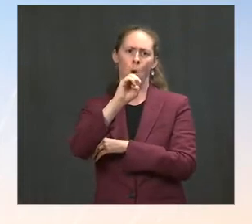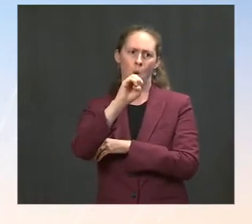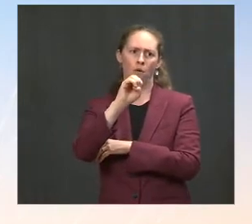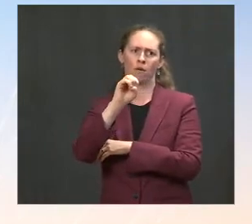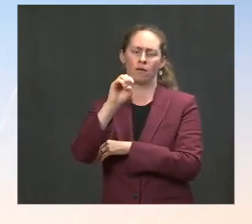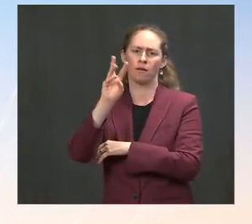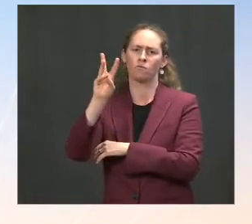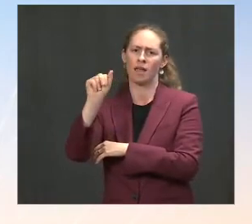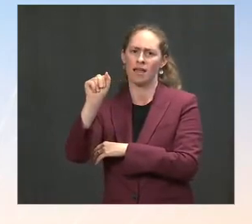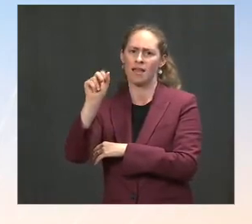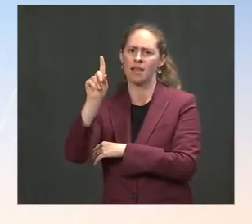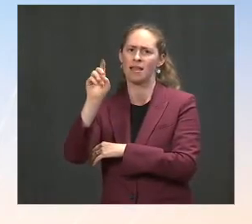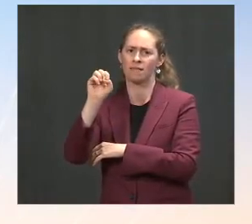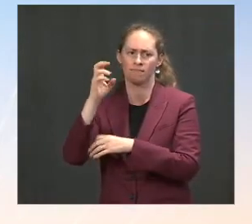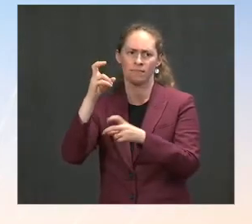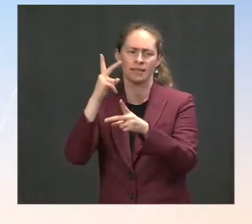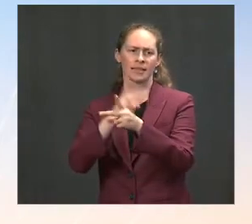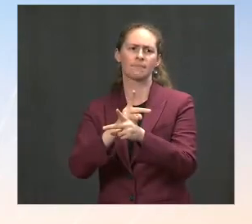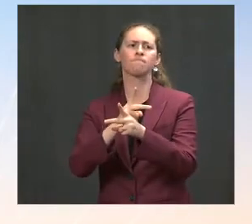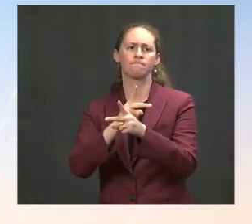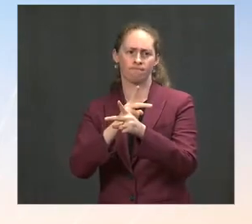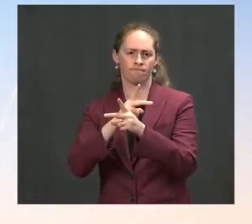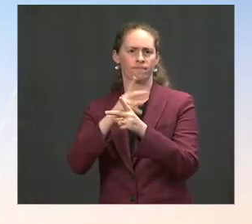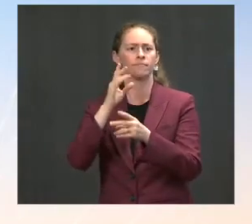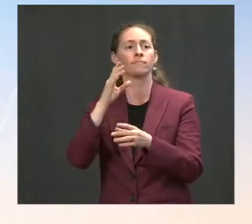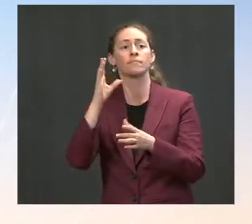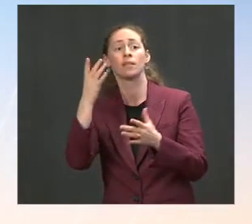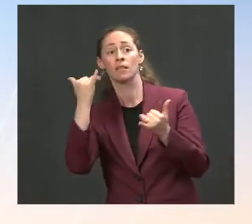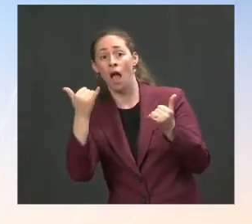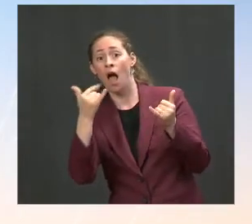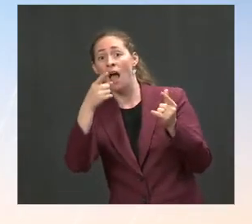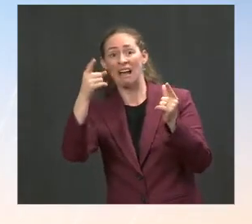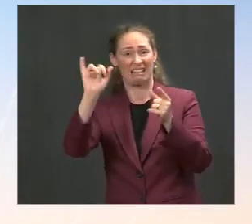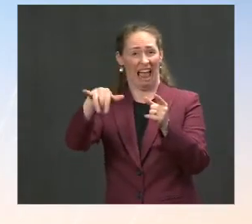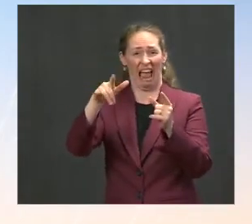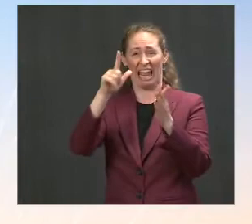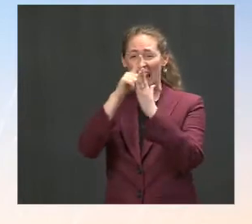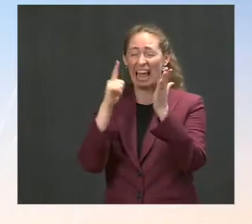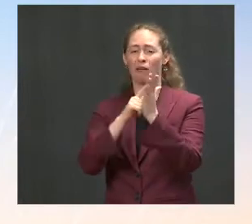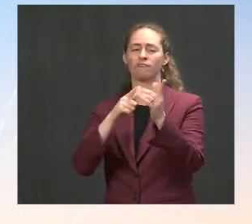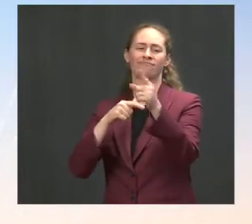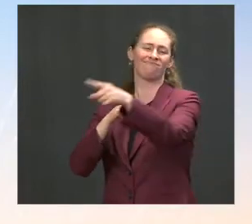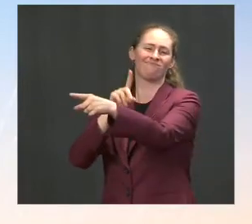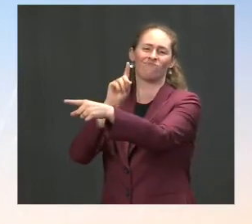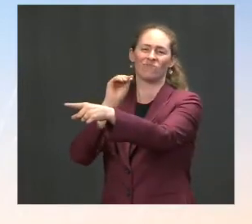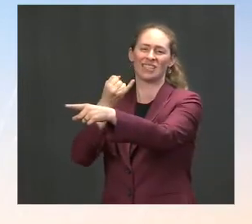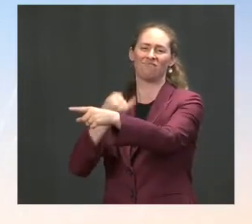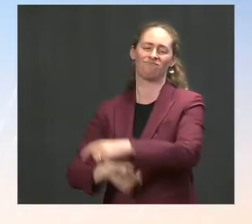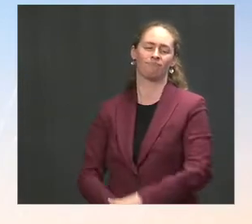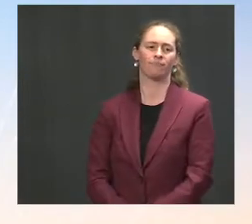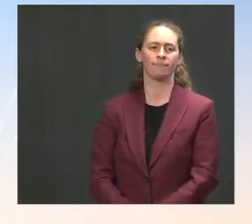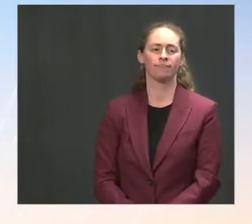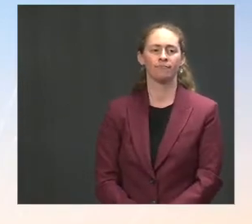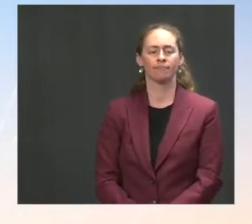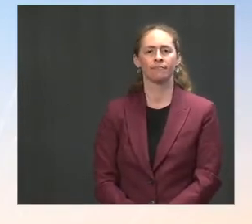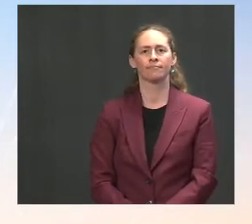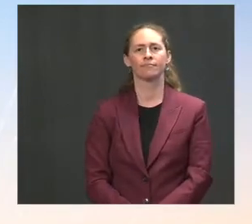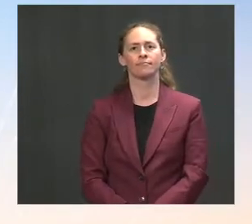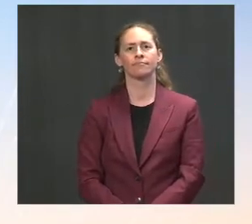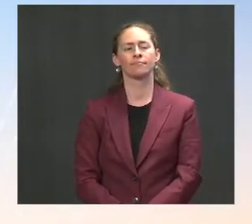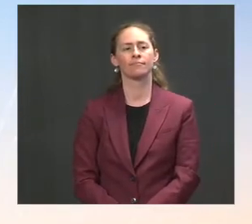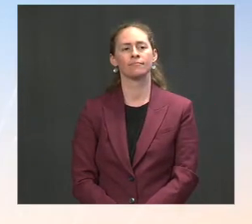legal reaction, I would point you to the Department of Justice. Let's go to you, Patsy. Go ahead. Thank you, Jen. I have a question